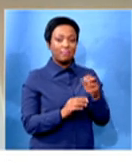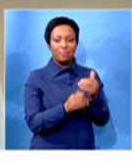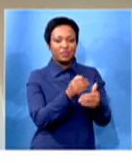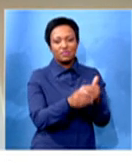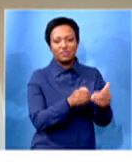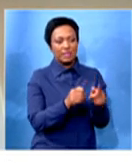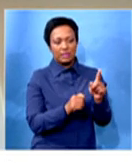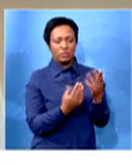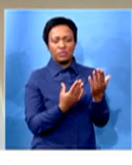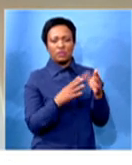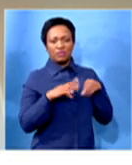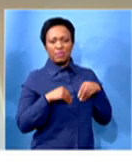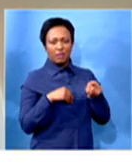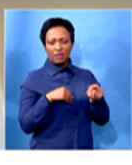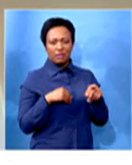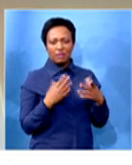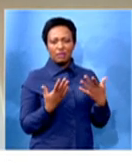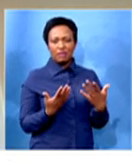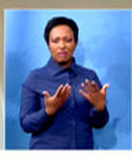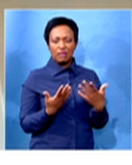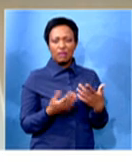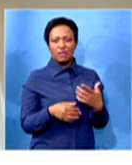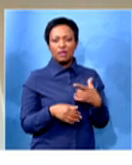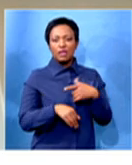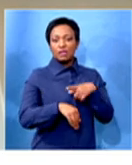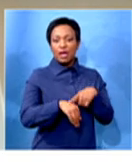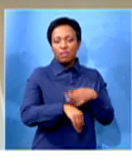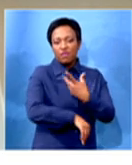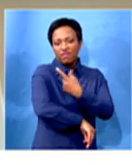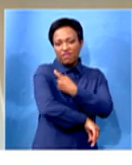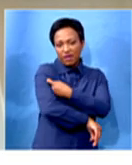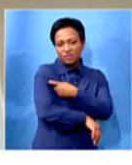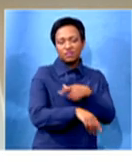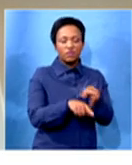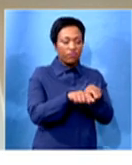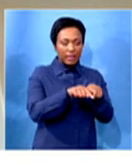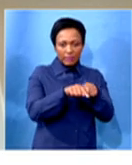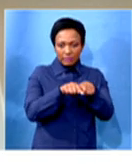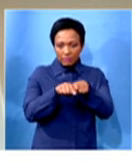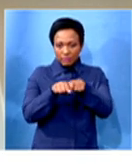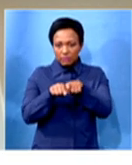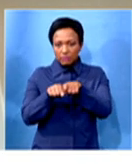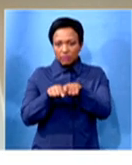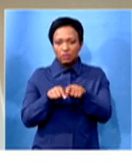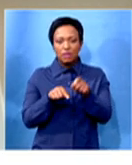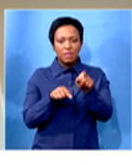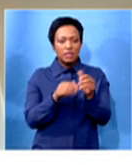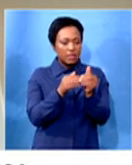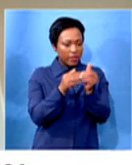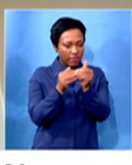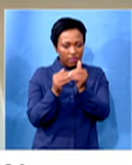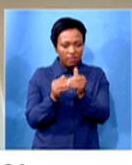think when a vaccine is being tested under trial conditions, people are very carefully